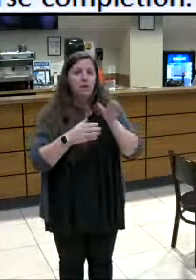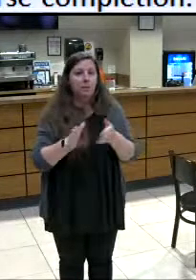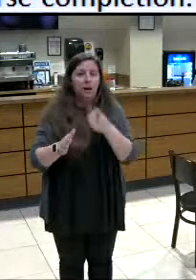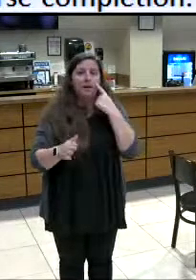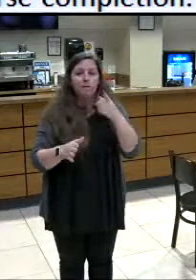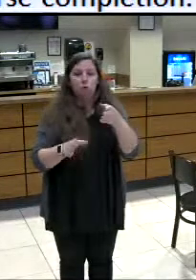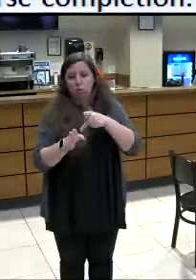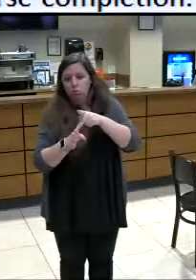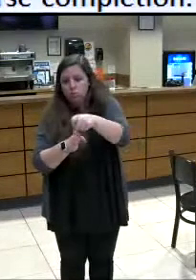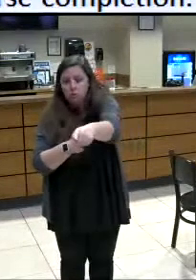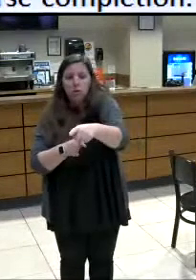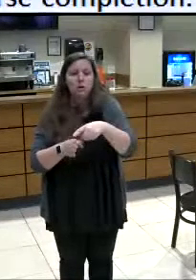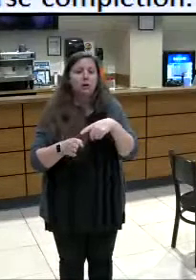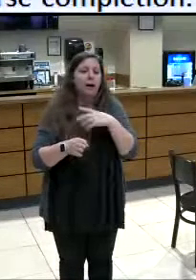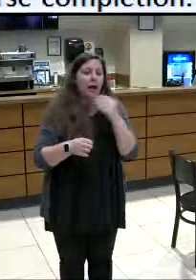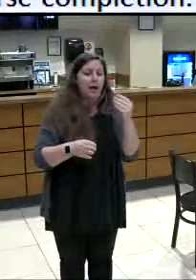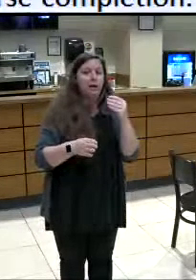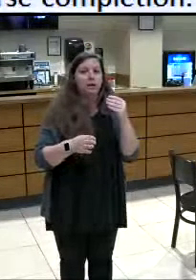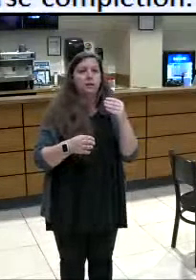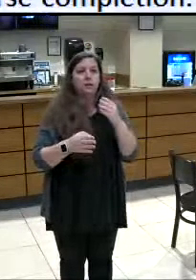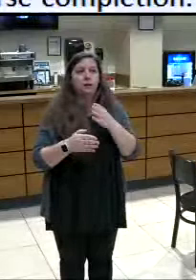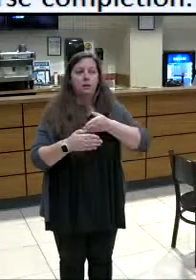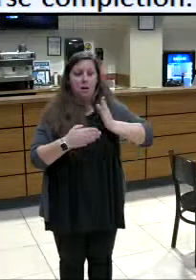and completion and successful course